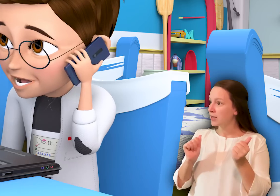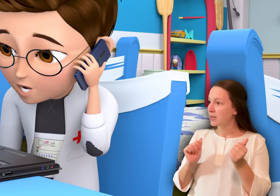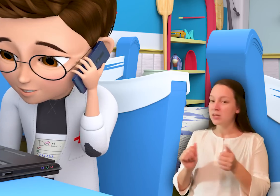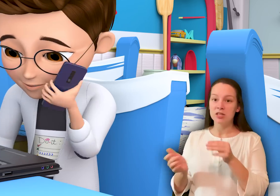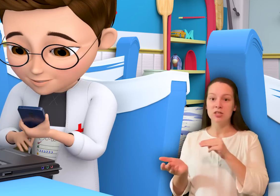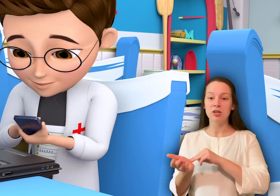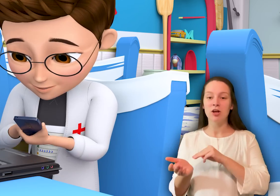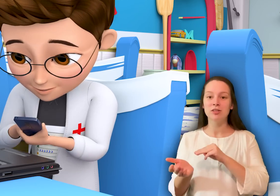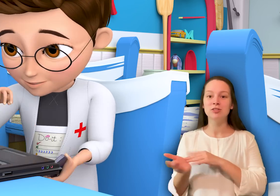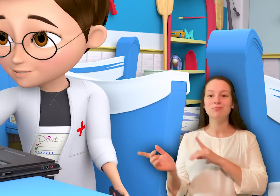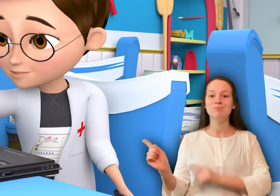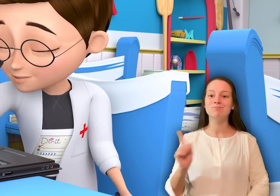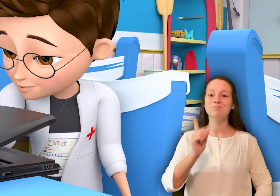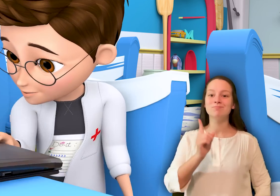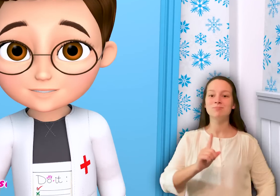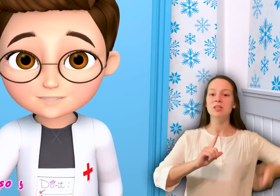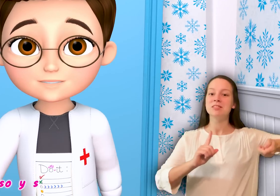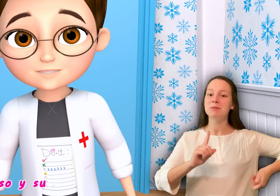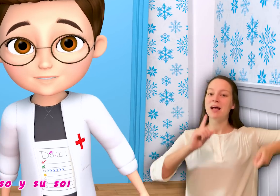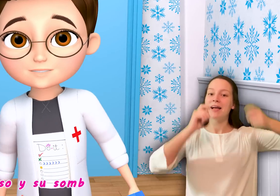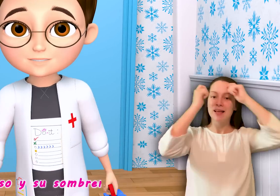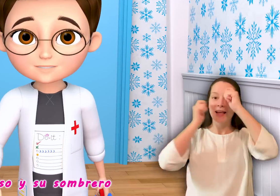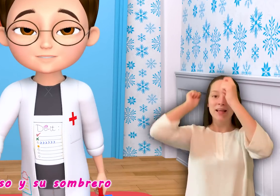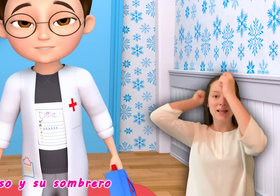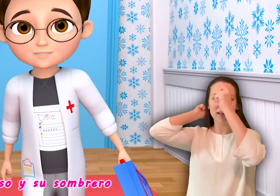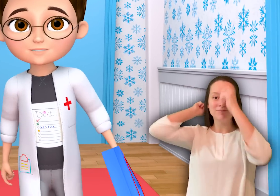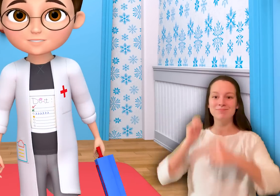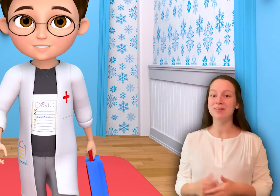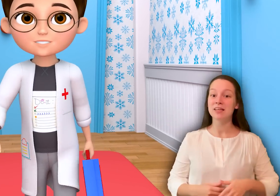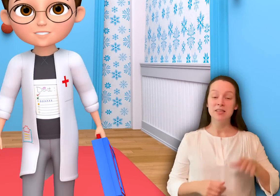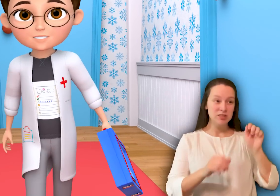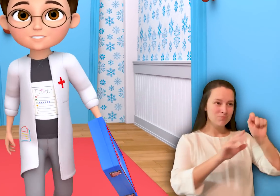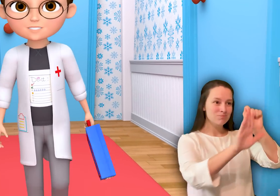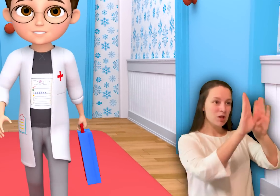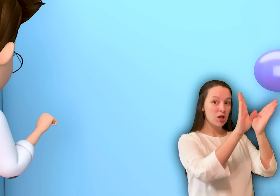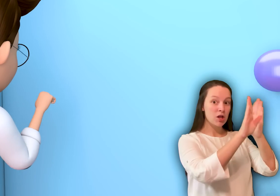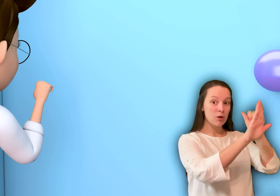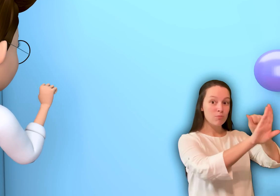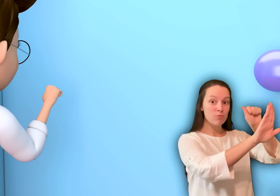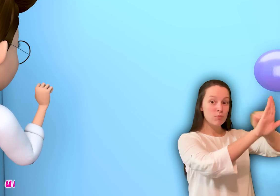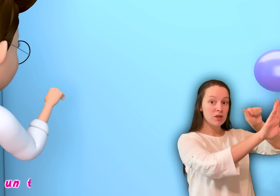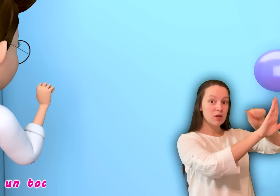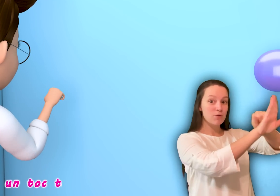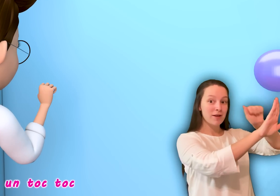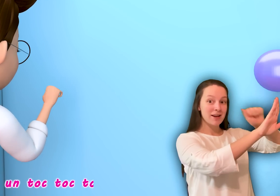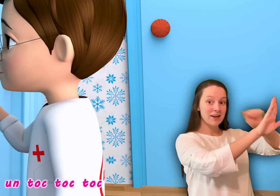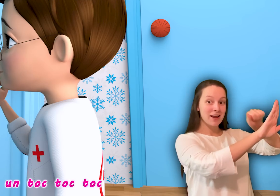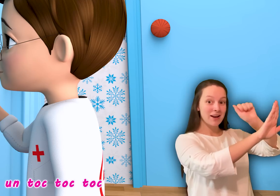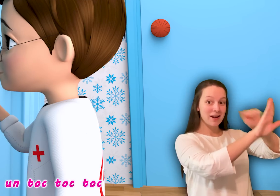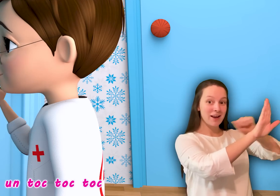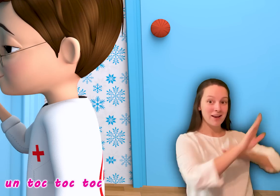quick quick the doctor came with his bag and his hat and he knocked on the door